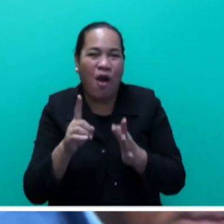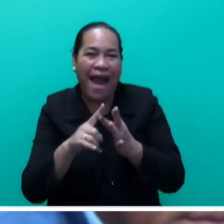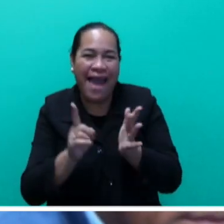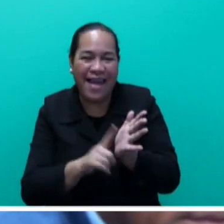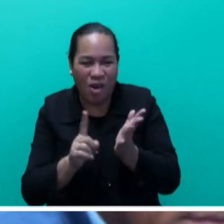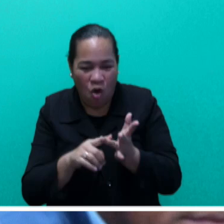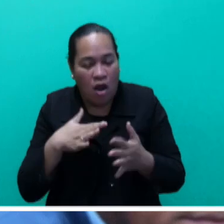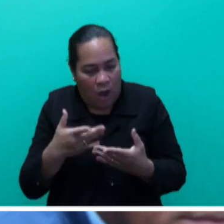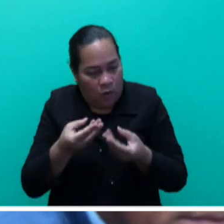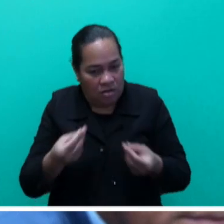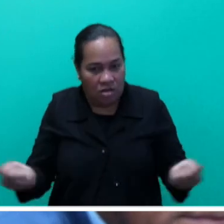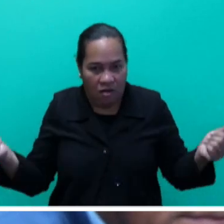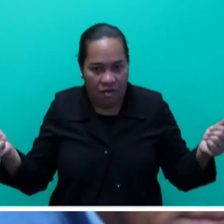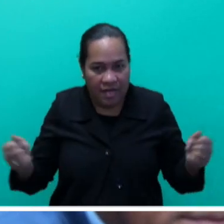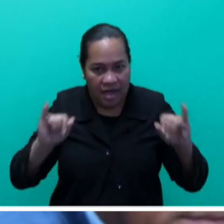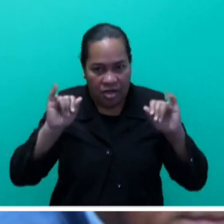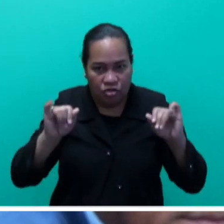the matter, Mr. Speaker,